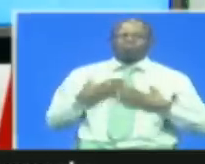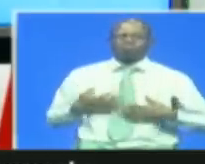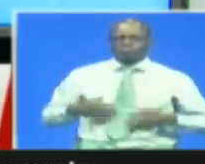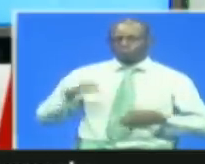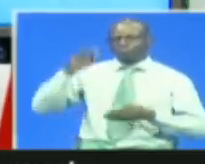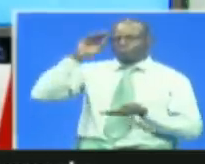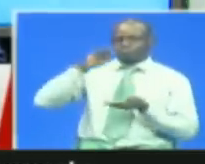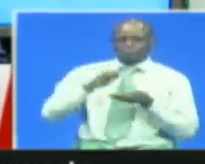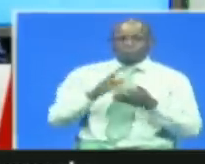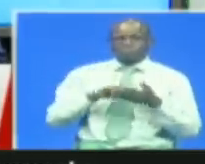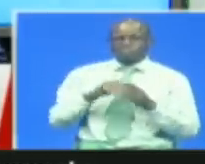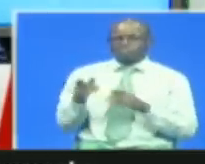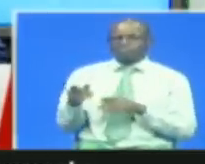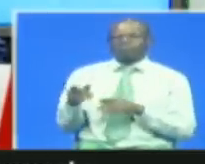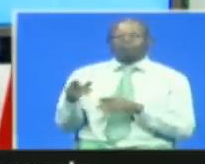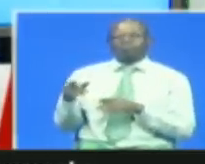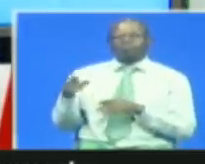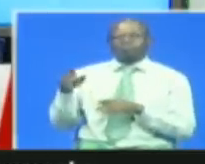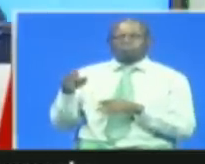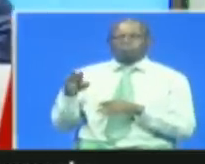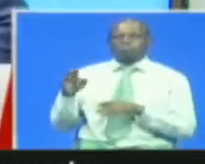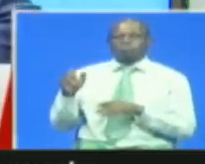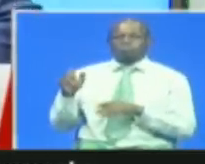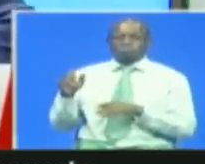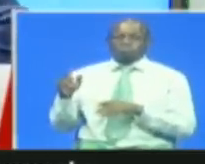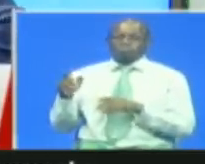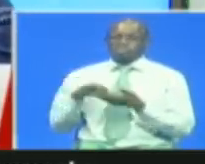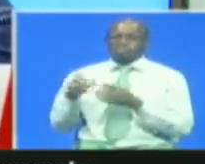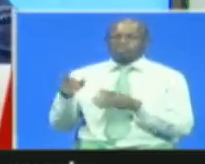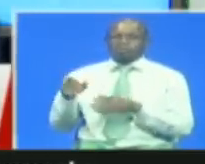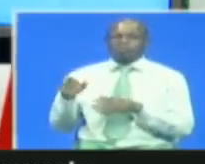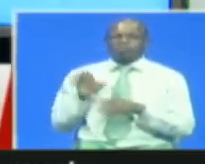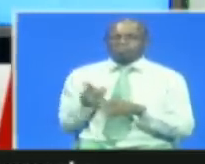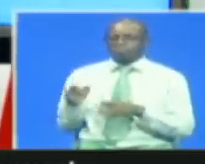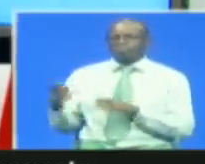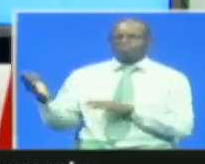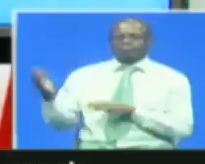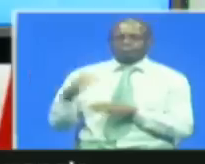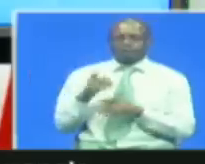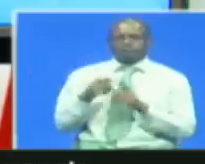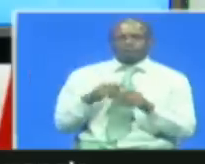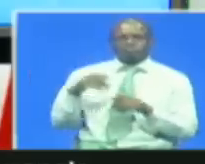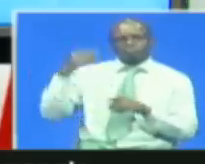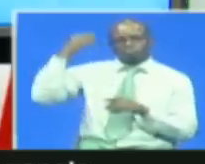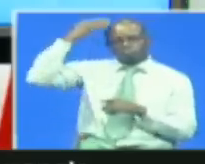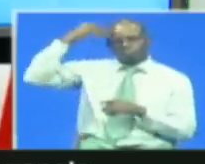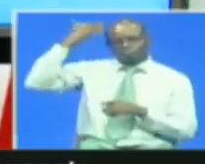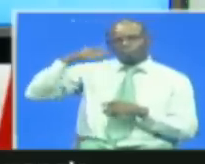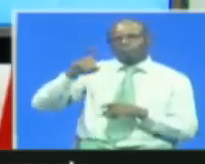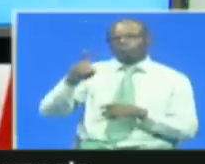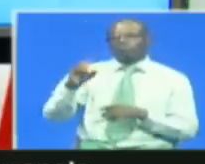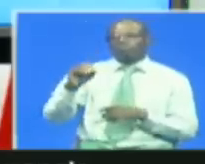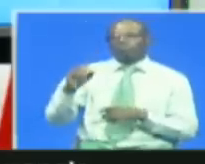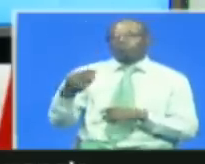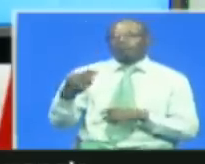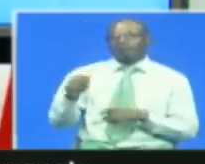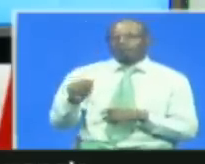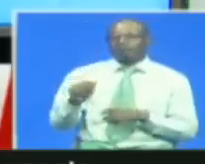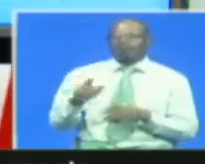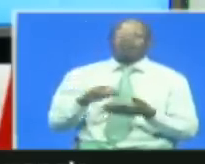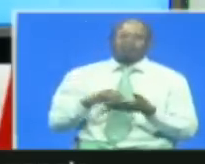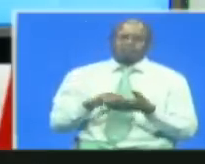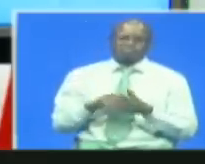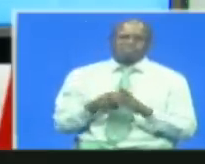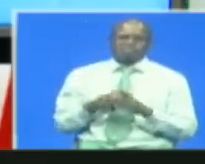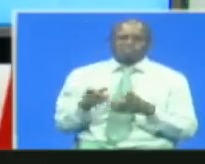Doha Diamond League and was meant to leave for the IAAF World Challenge Athletics meeting in Nanjing next week. But